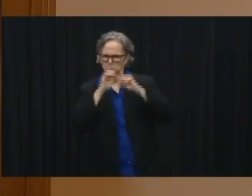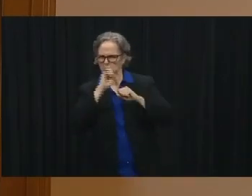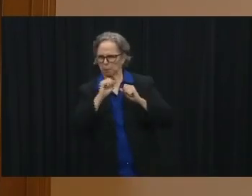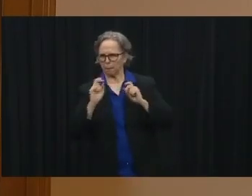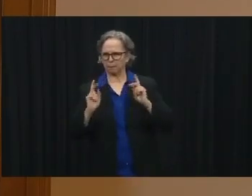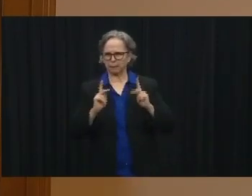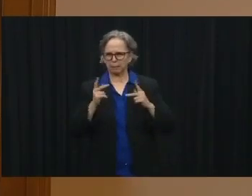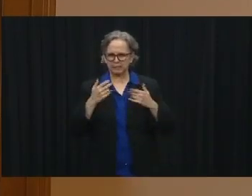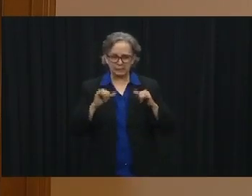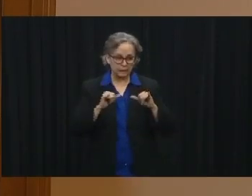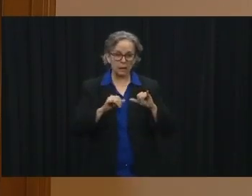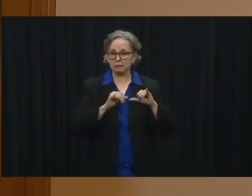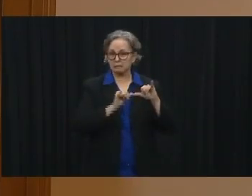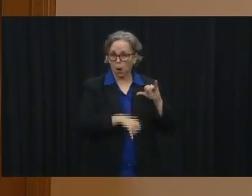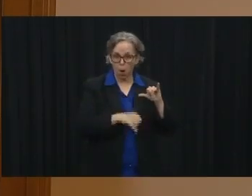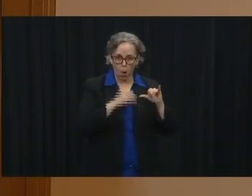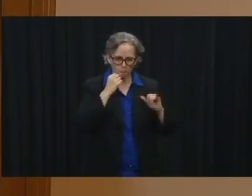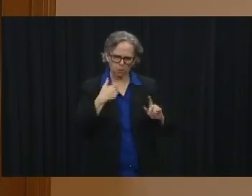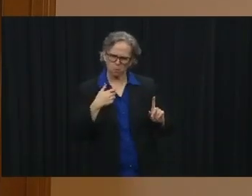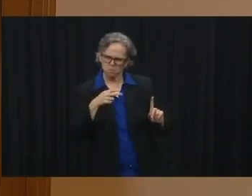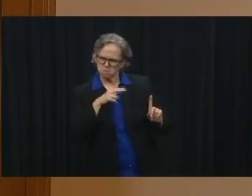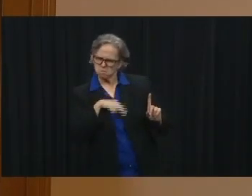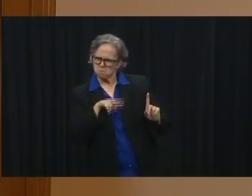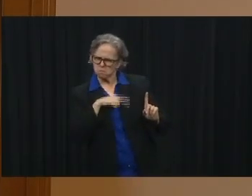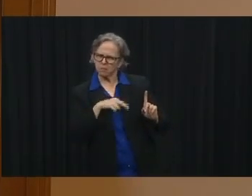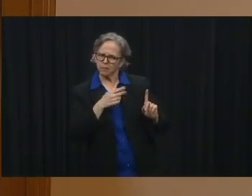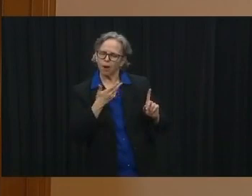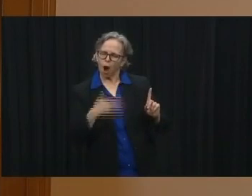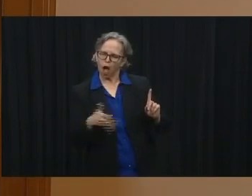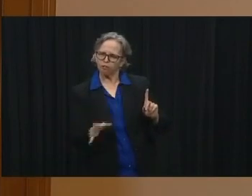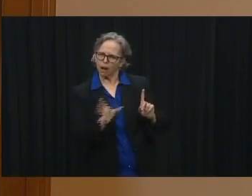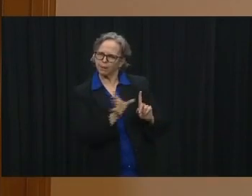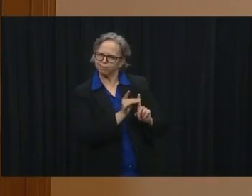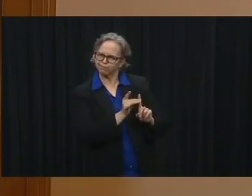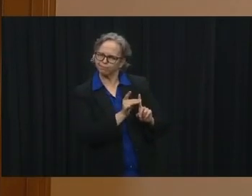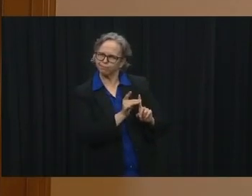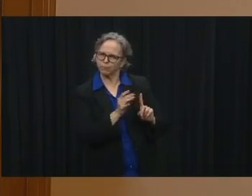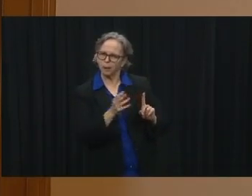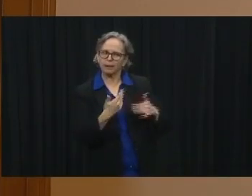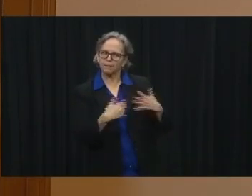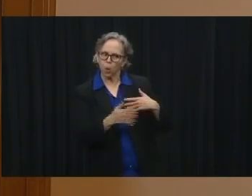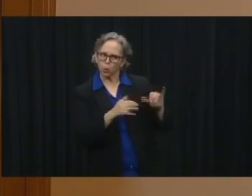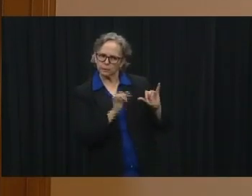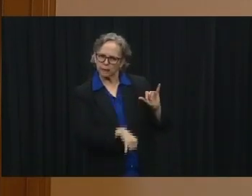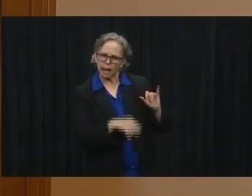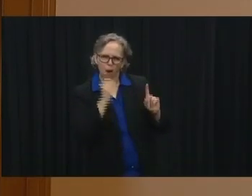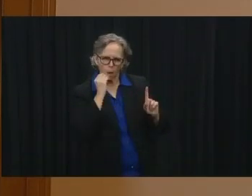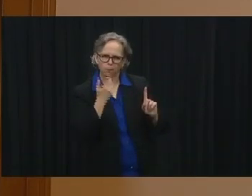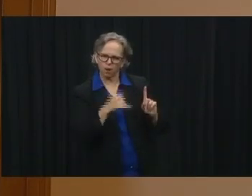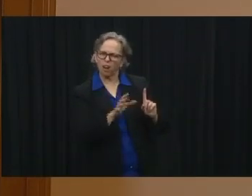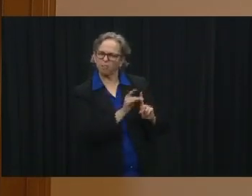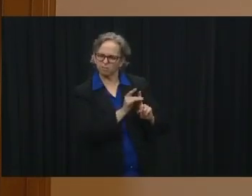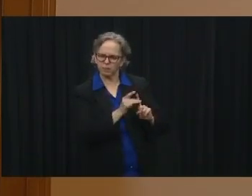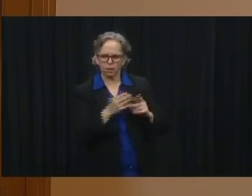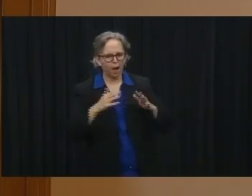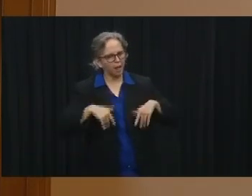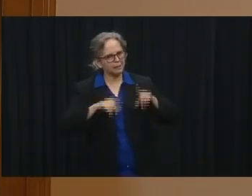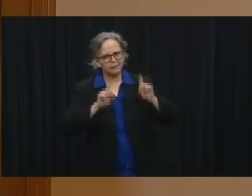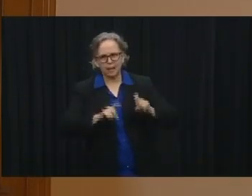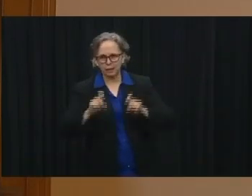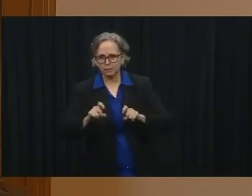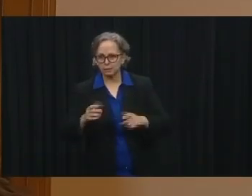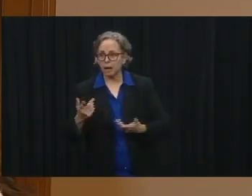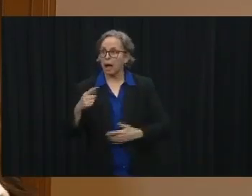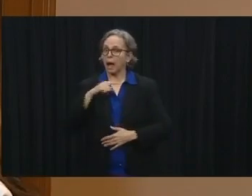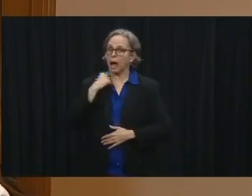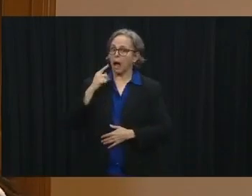setting, we're presuming to be positive and asking to stay home because we can't test as much. We're testing the higher risk folks in